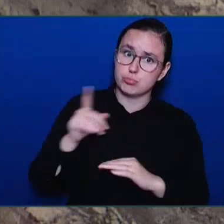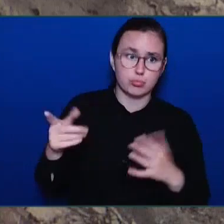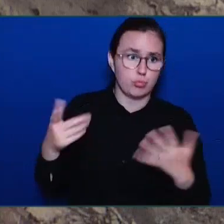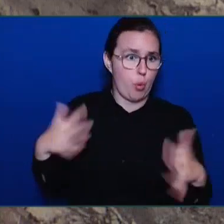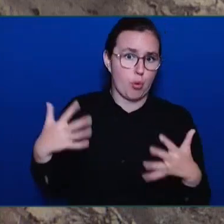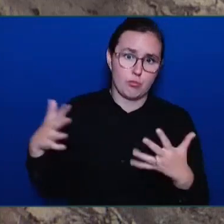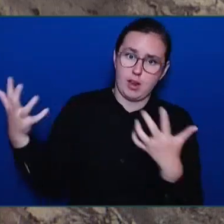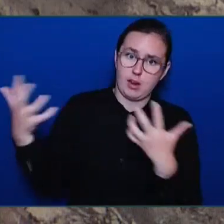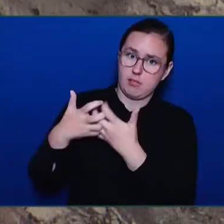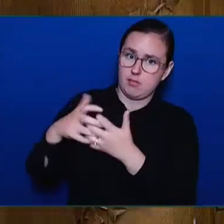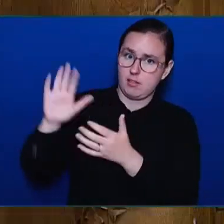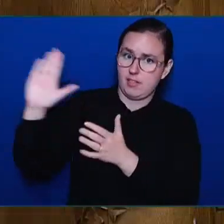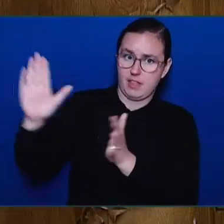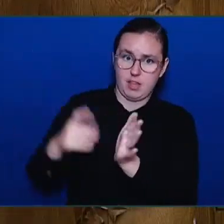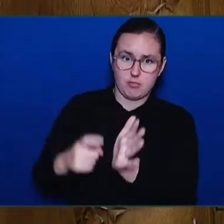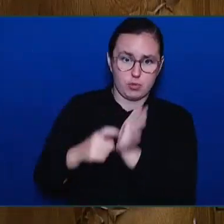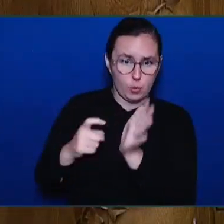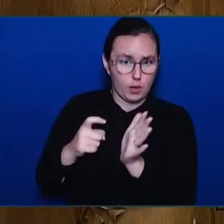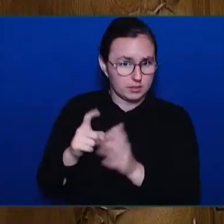are?